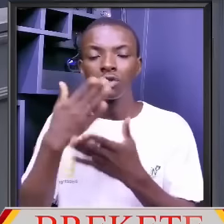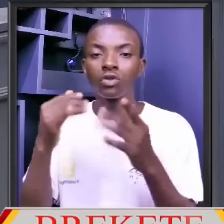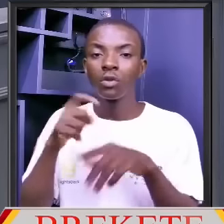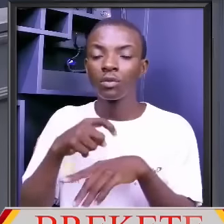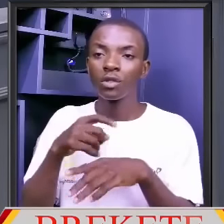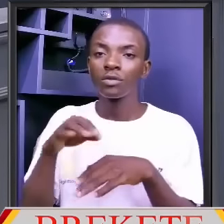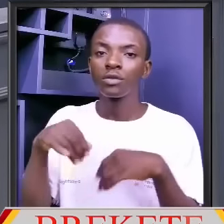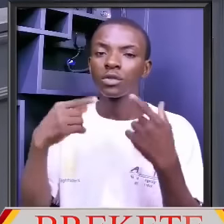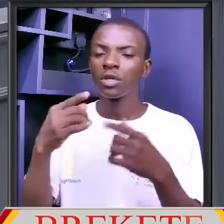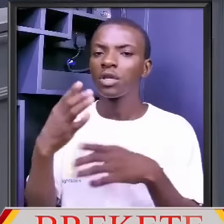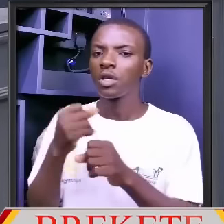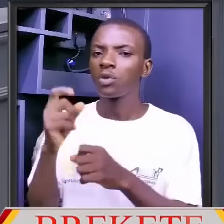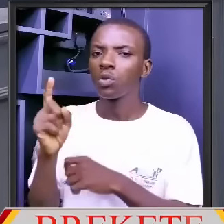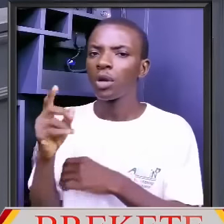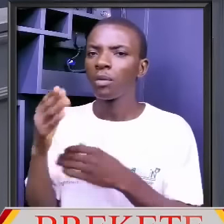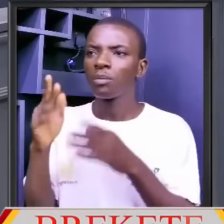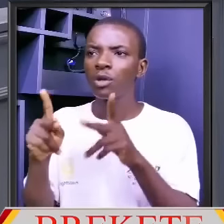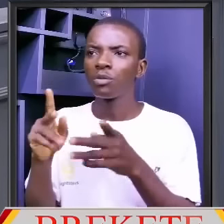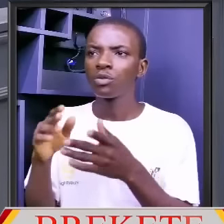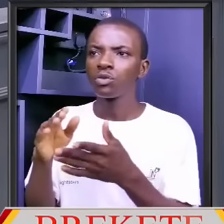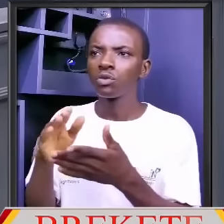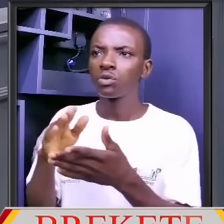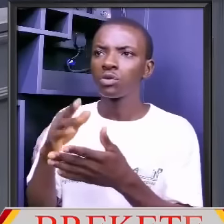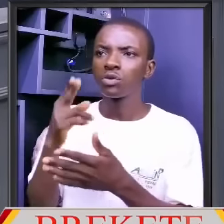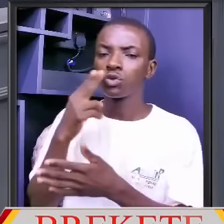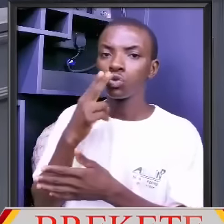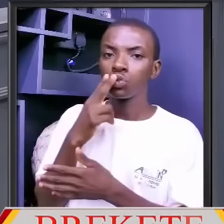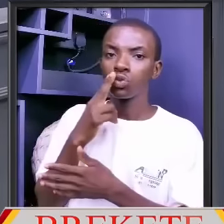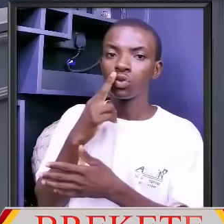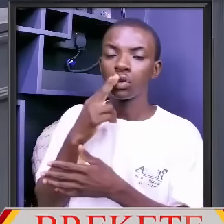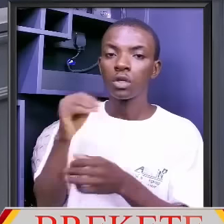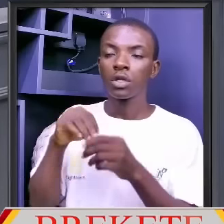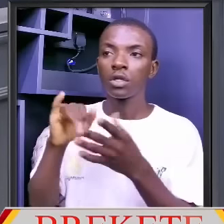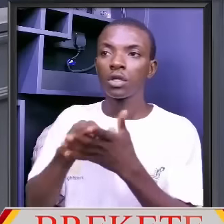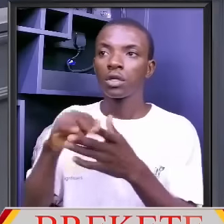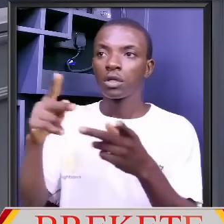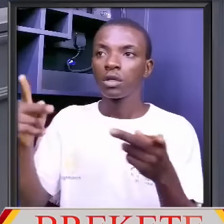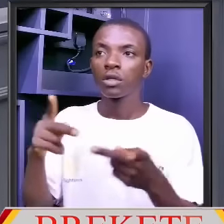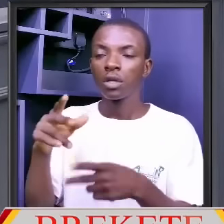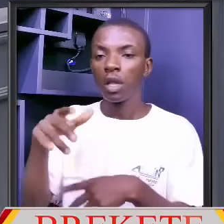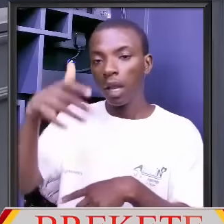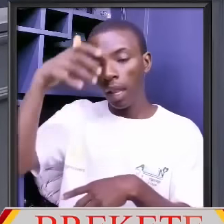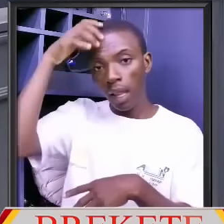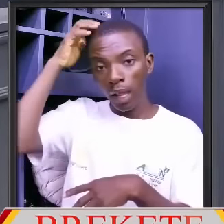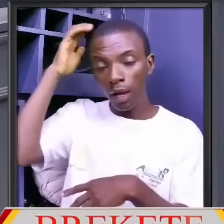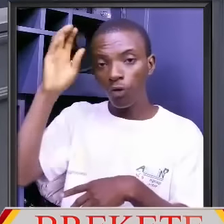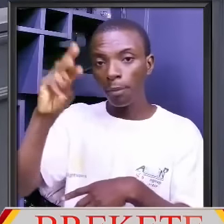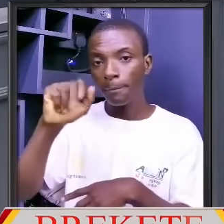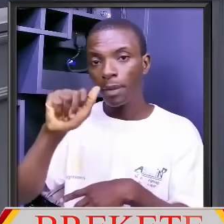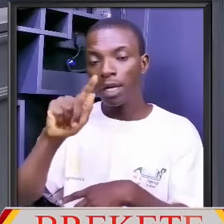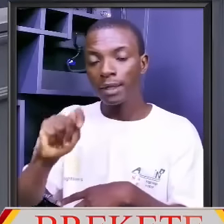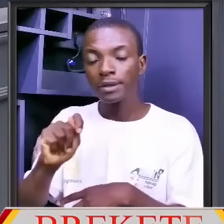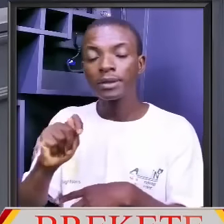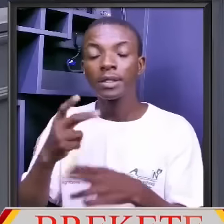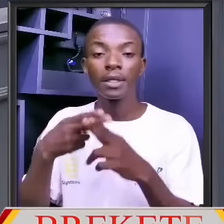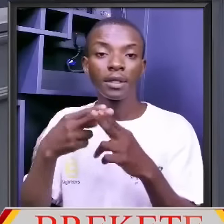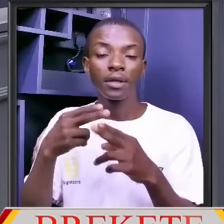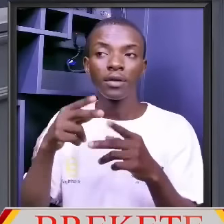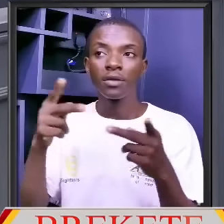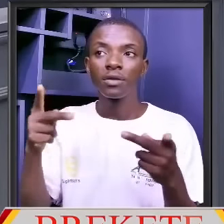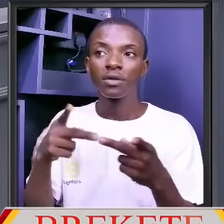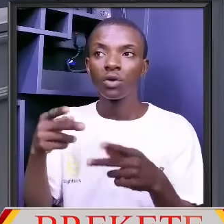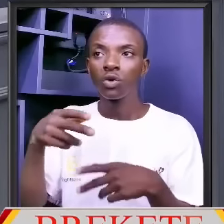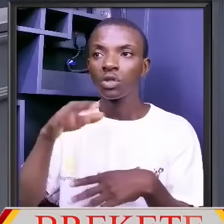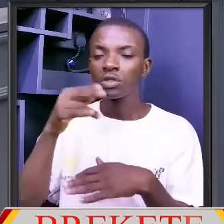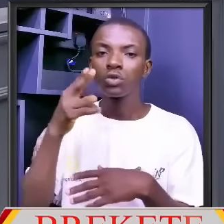I go where, because you get where people they smoke. For that my place, they call a lion mat. Now where, if all